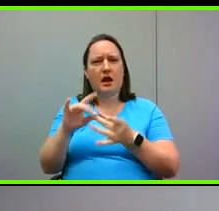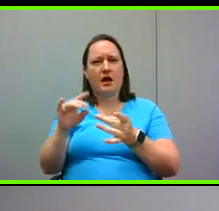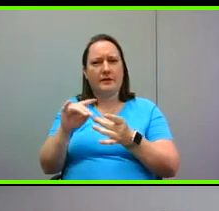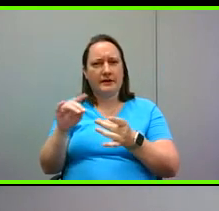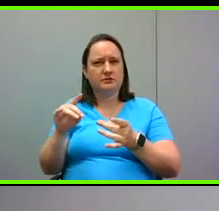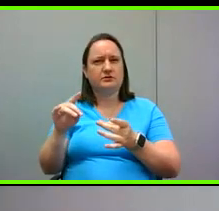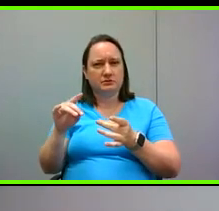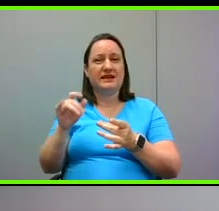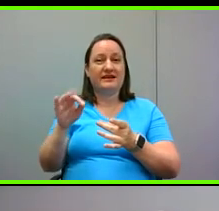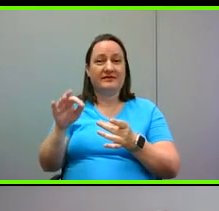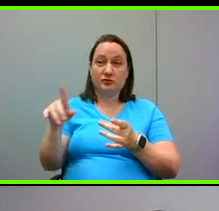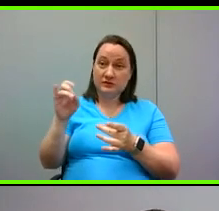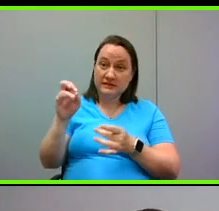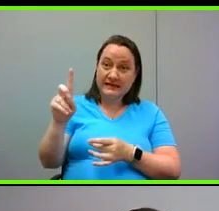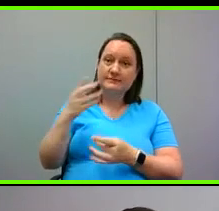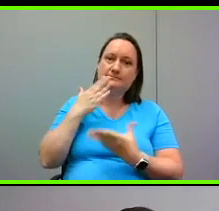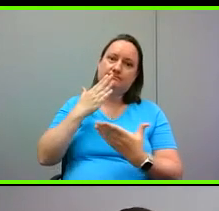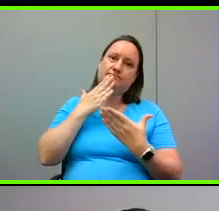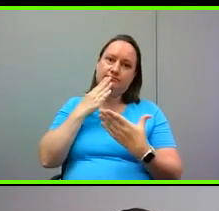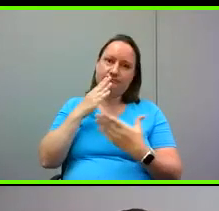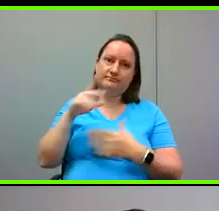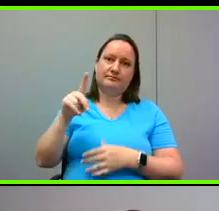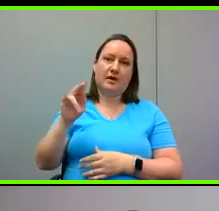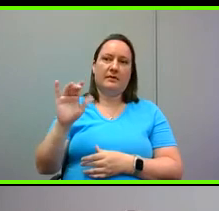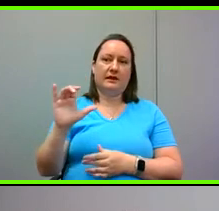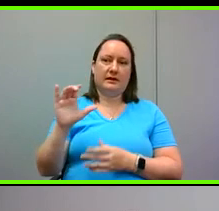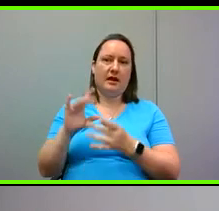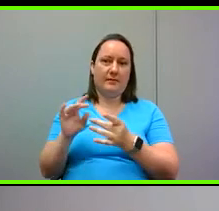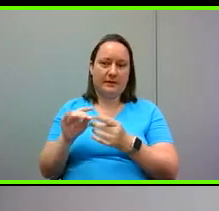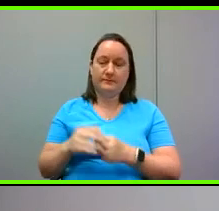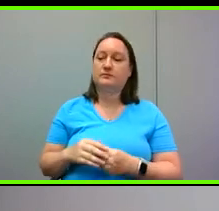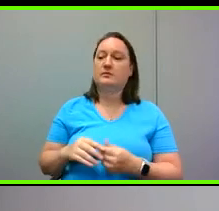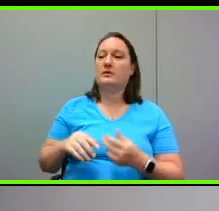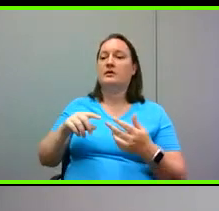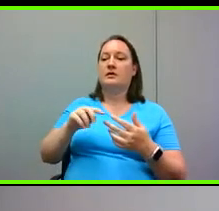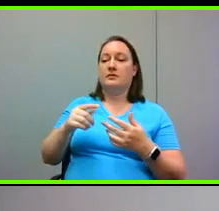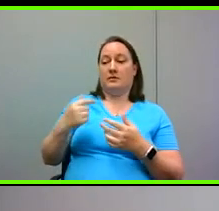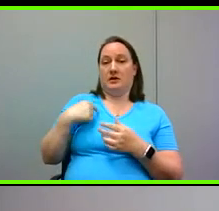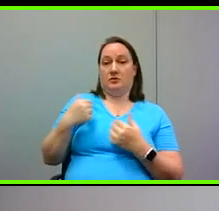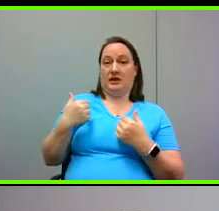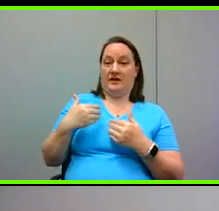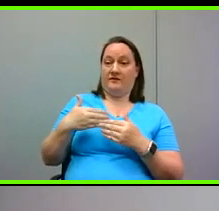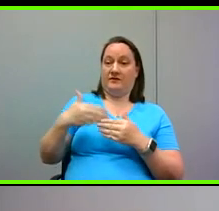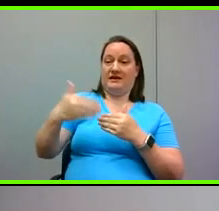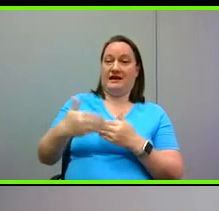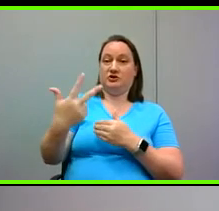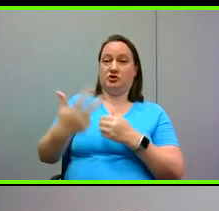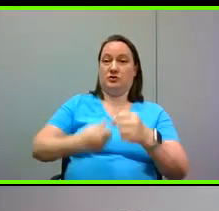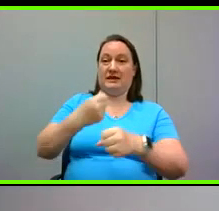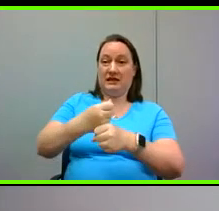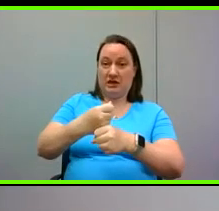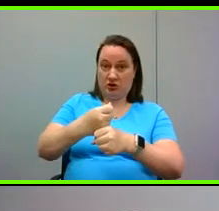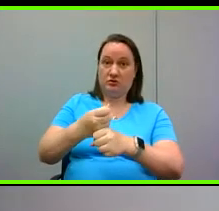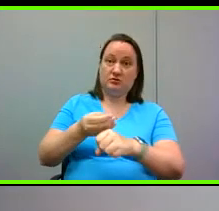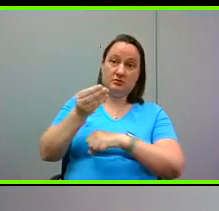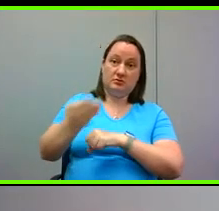you were, thank you for doing that. But we have this upcoming 3-year spill submitted this past